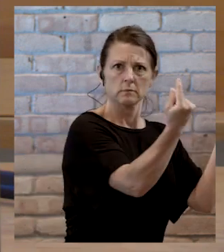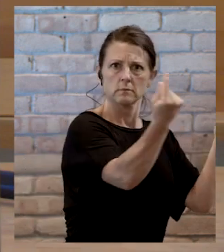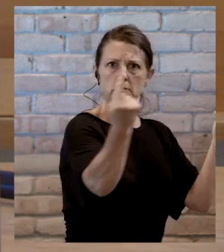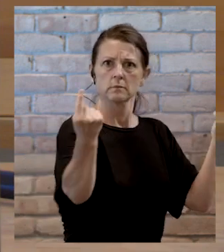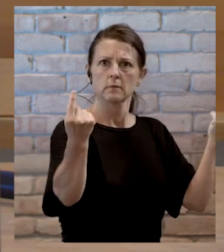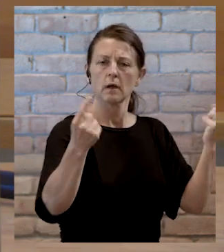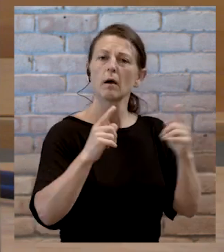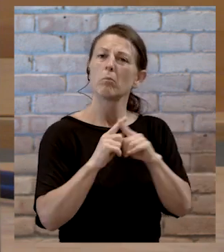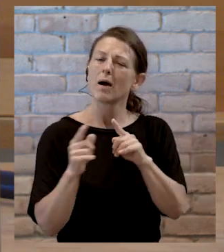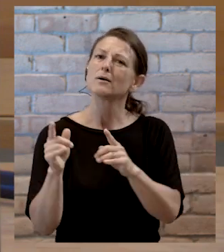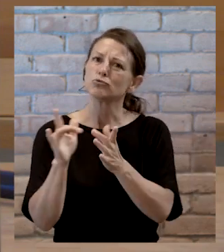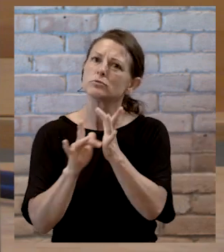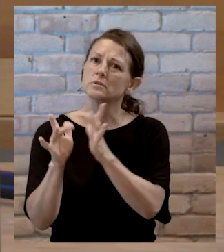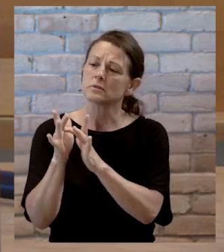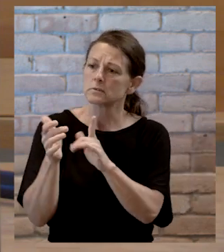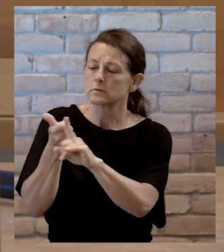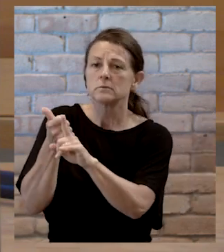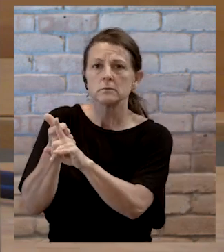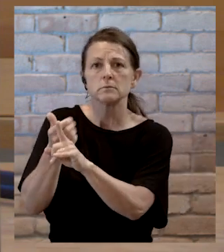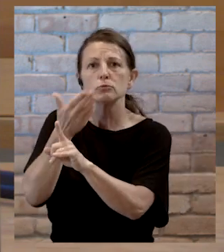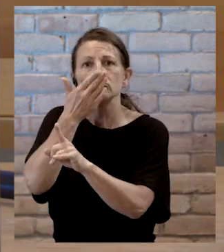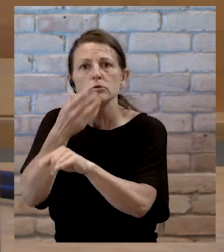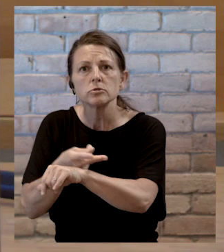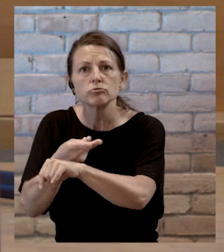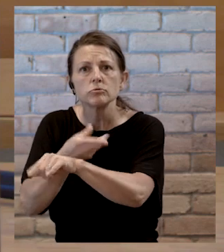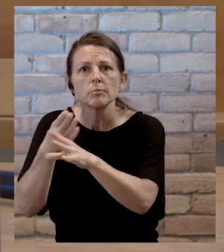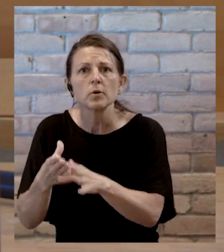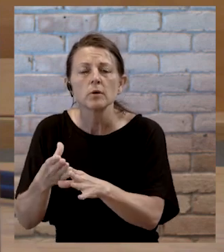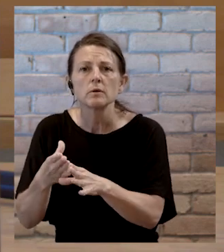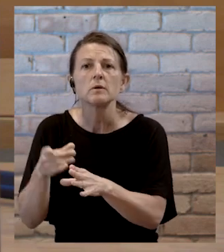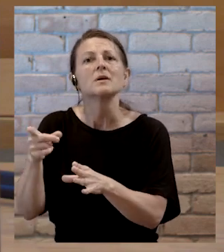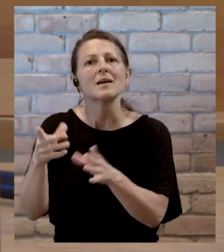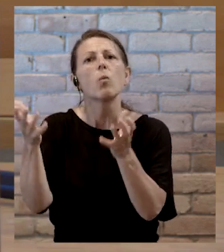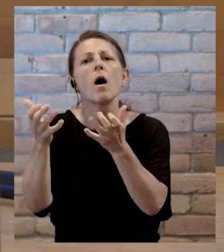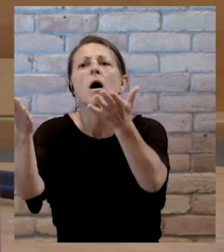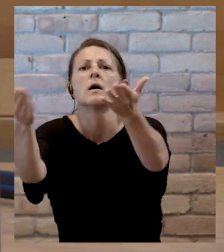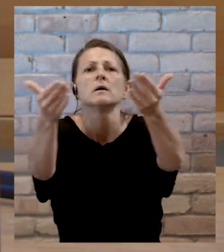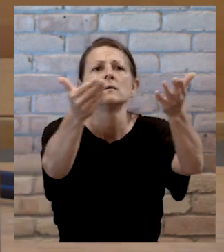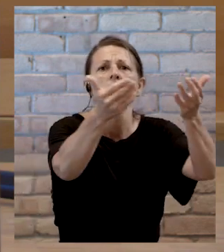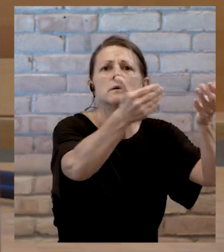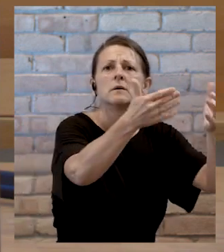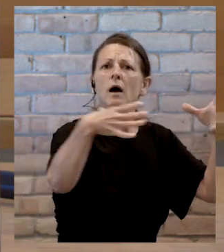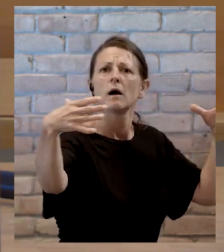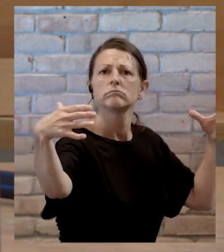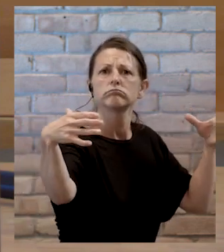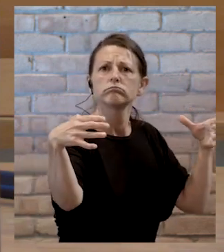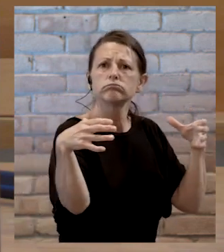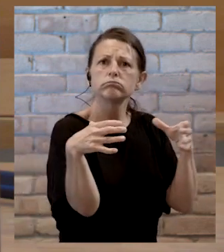But Jesus, as the good shepherd, is about gathering all the sheep.